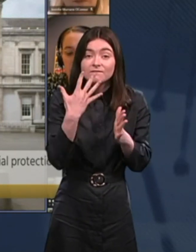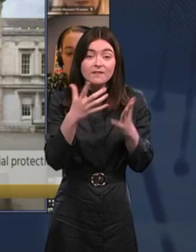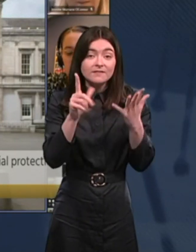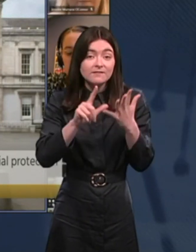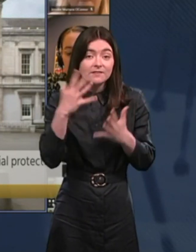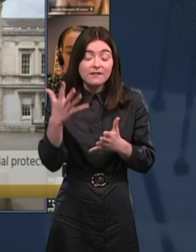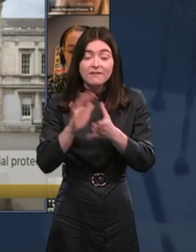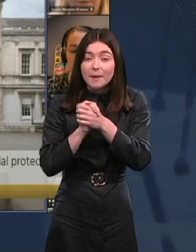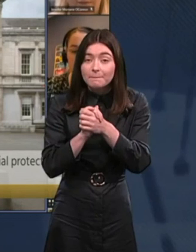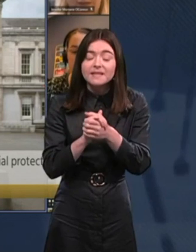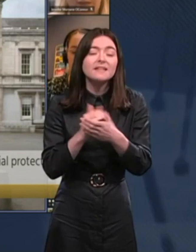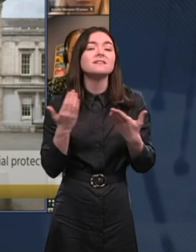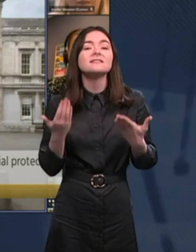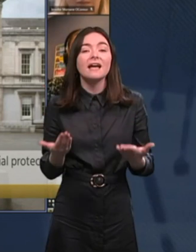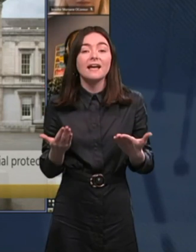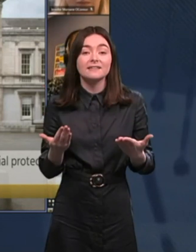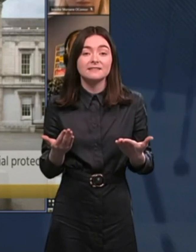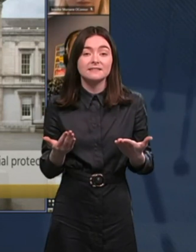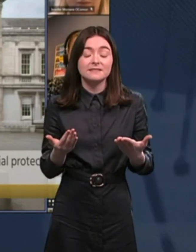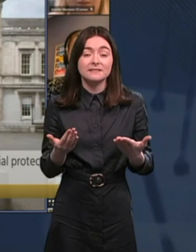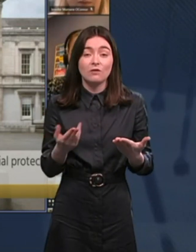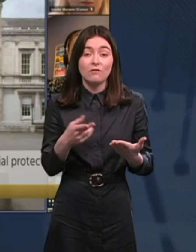5,575 appeals, and out of the